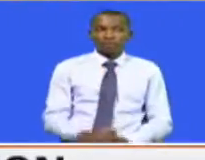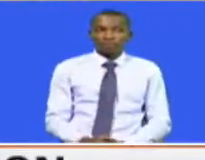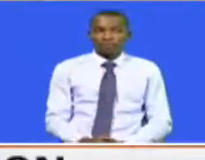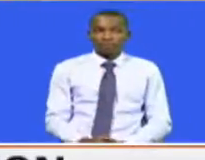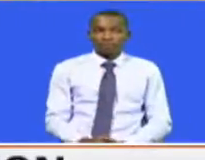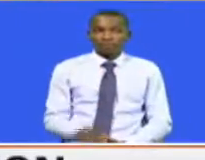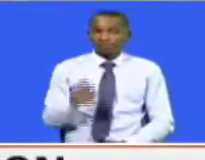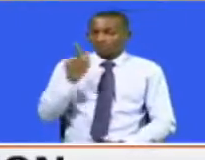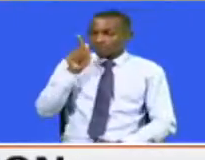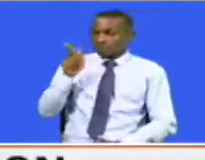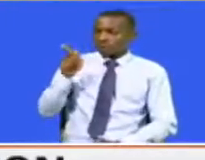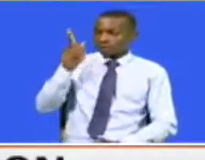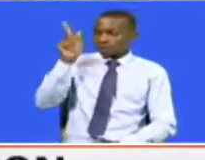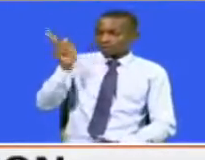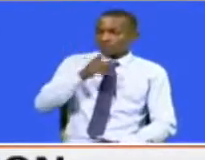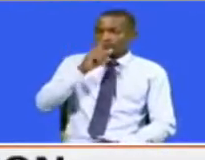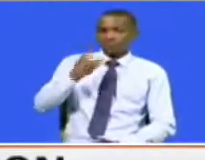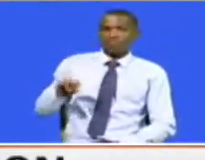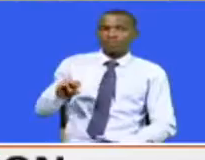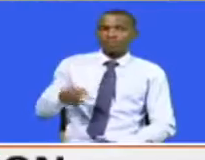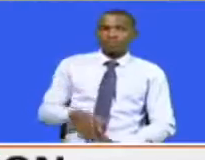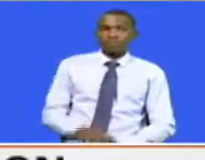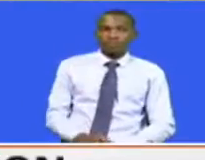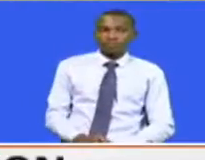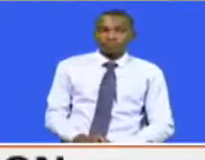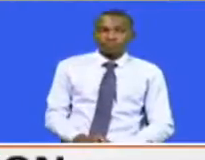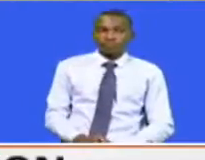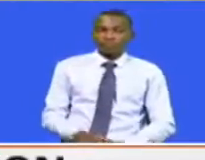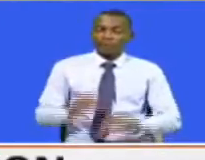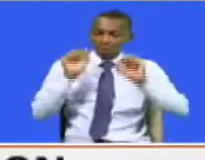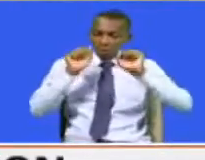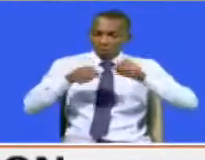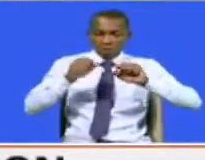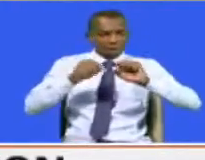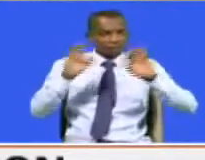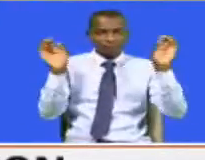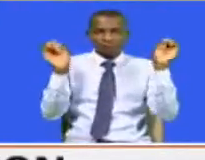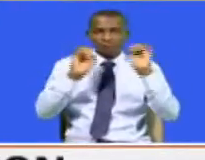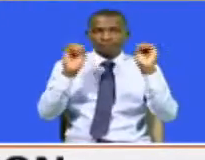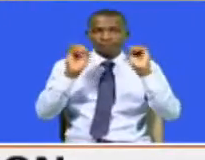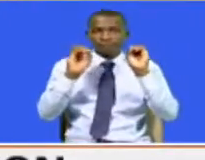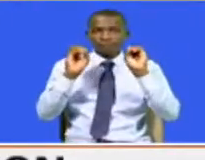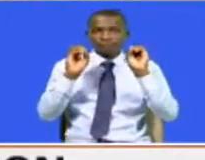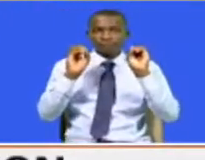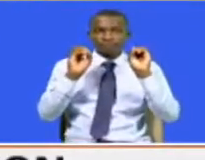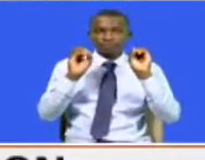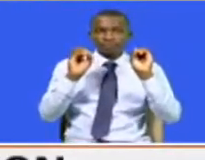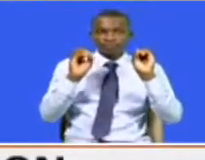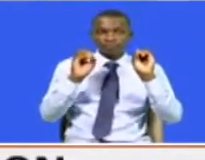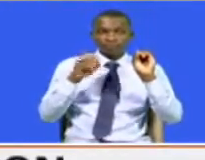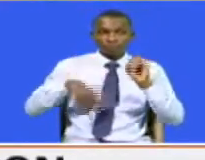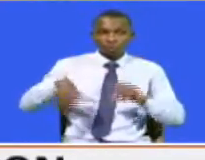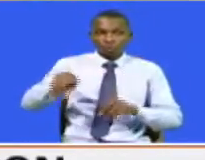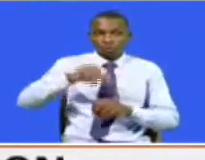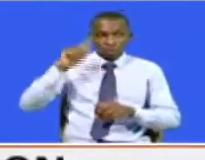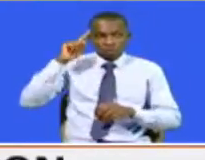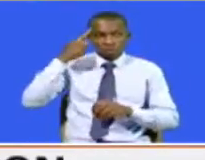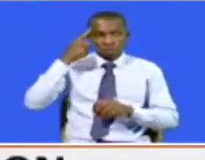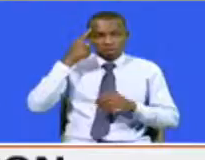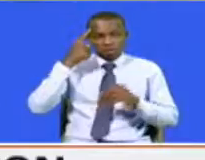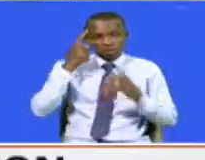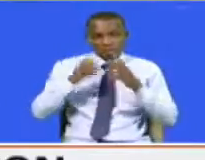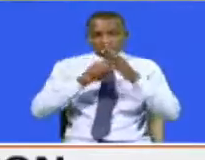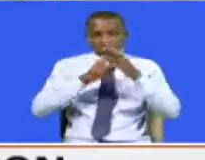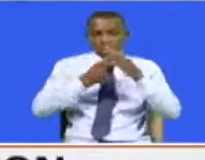of jurisprudential value. We don't agree with it, and we think this is a wrong beginning of the